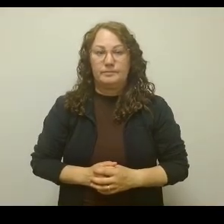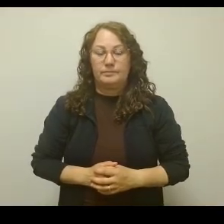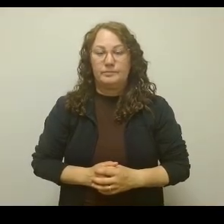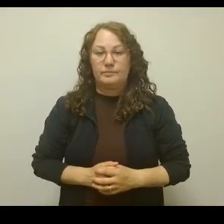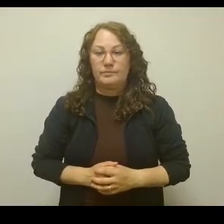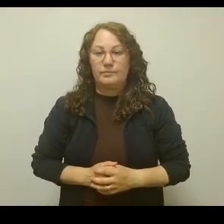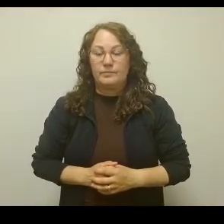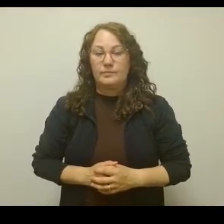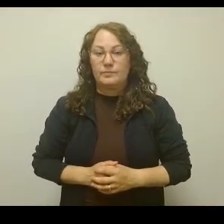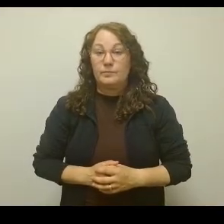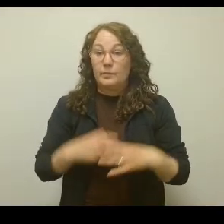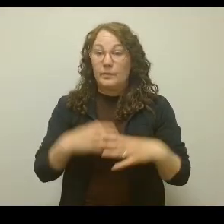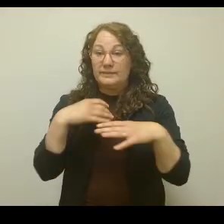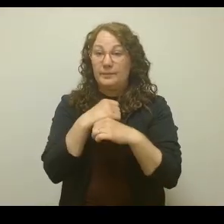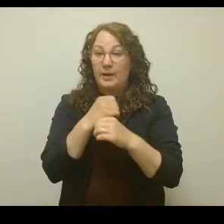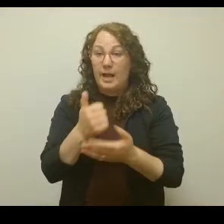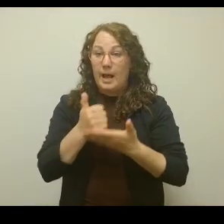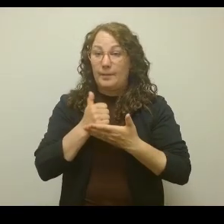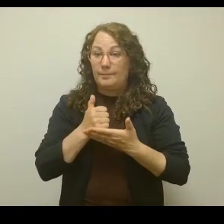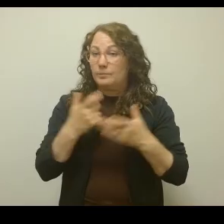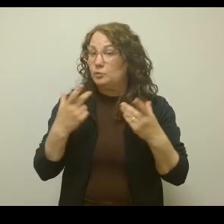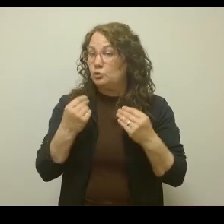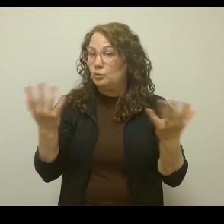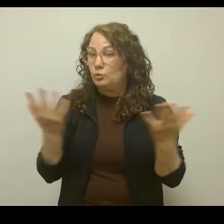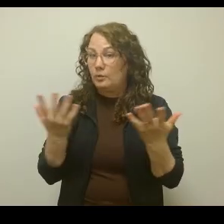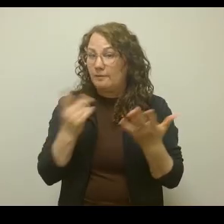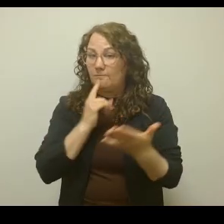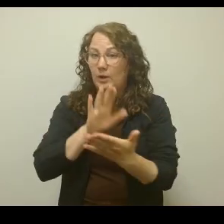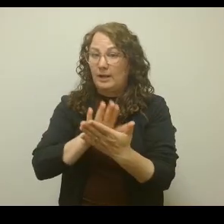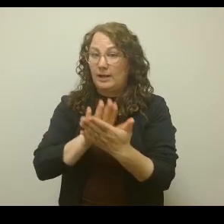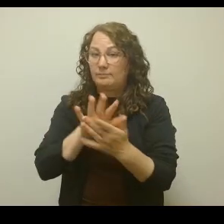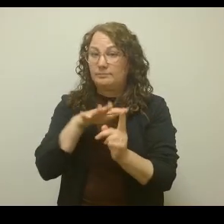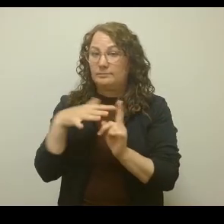What can summarizing help us do in an academic setting?